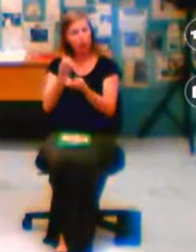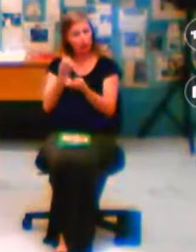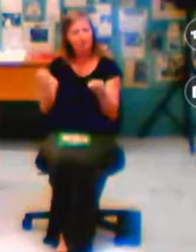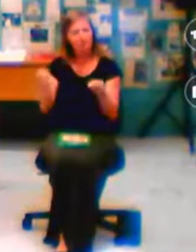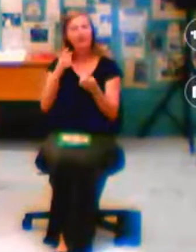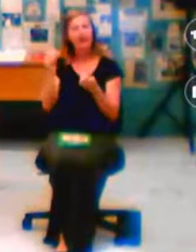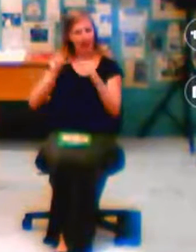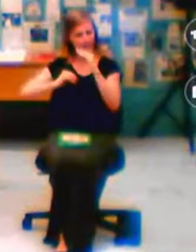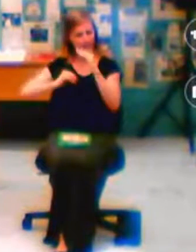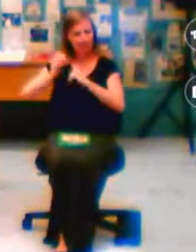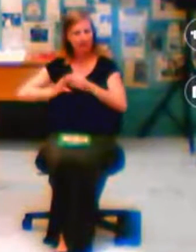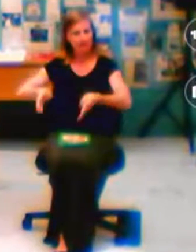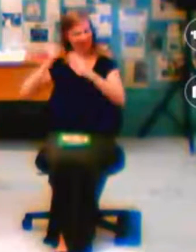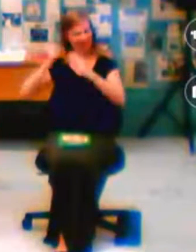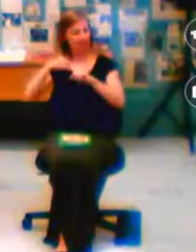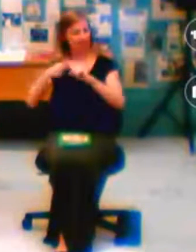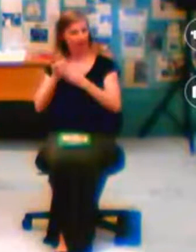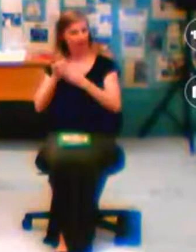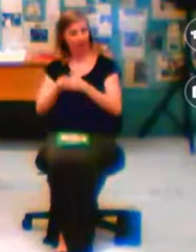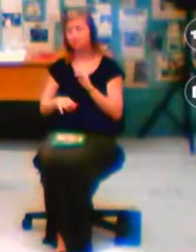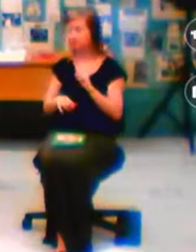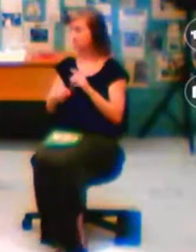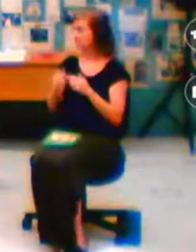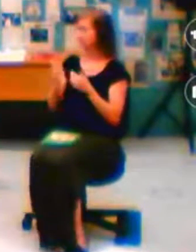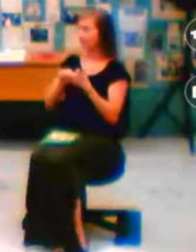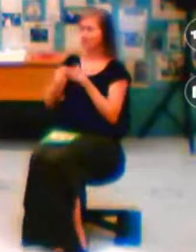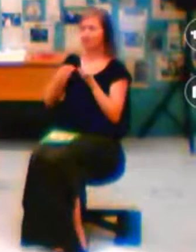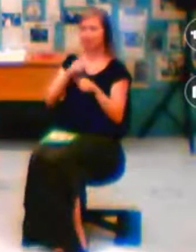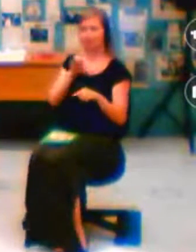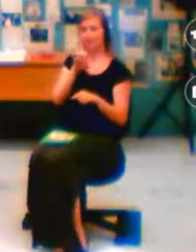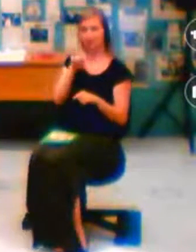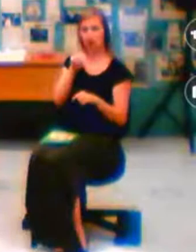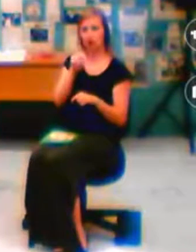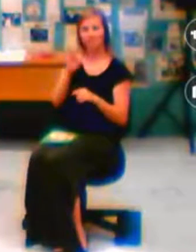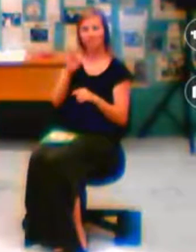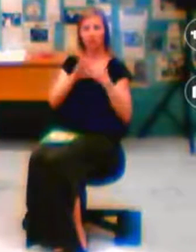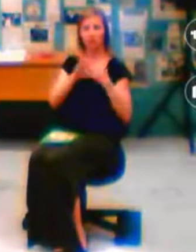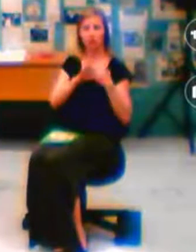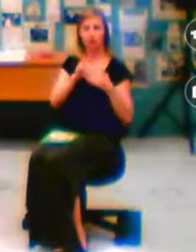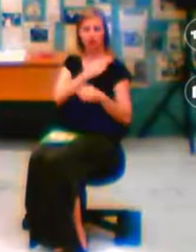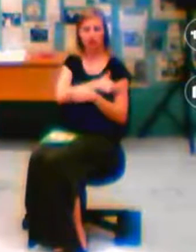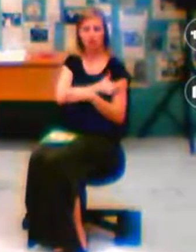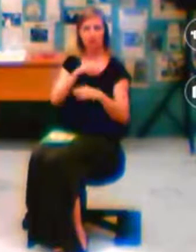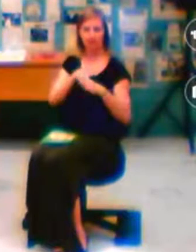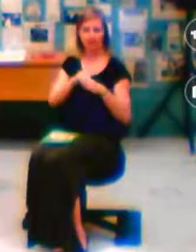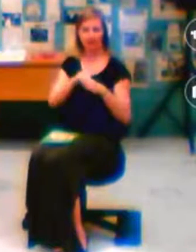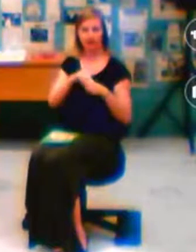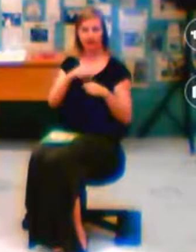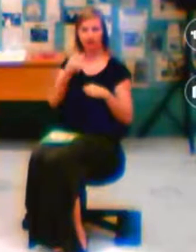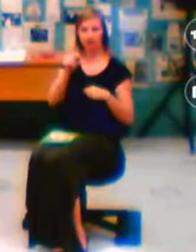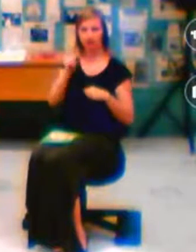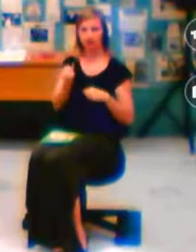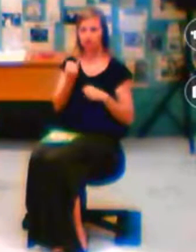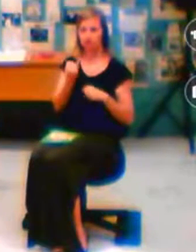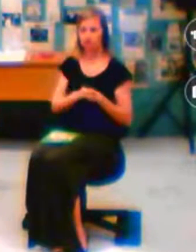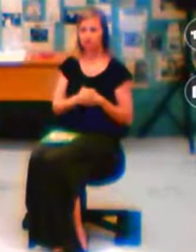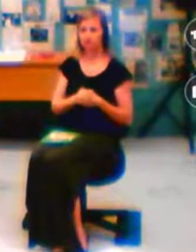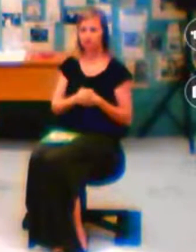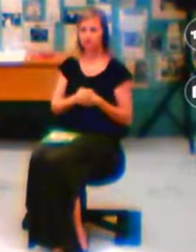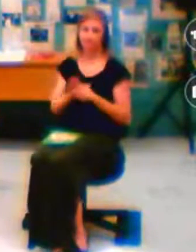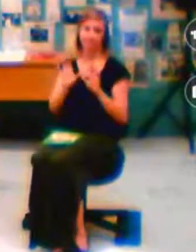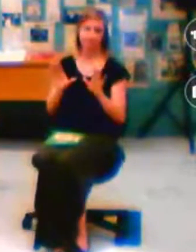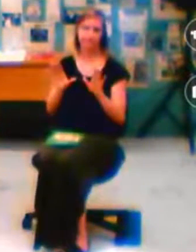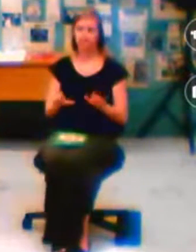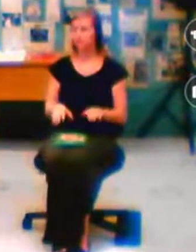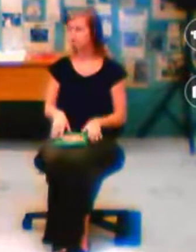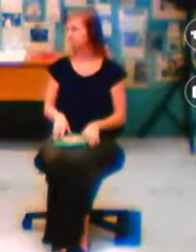What makes you think that 5% is enough to keep hospital capital up to date, to buy new equipment and stuff? Where does that magic number come from?